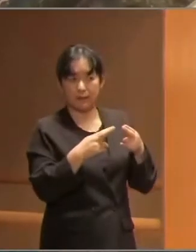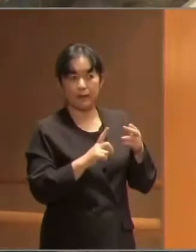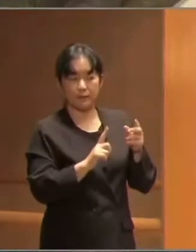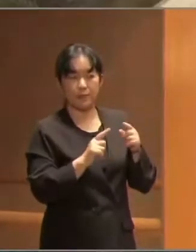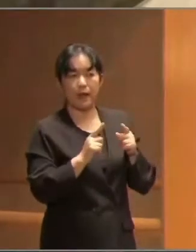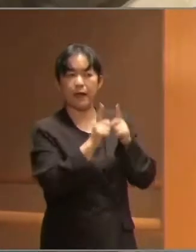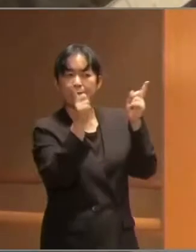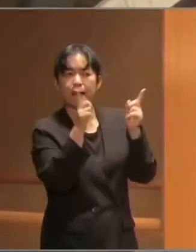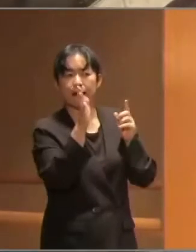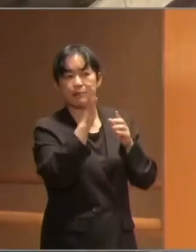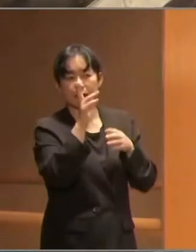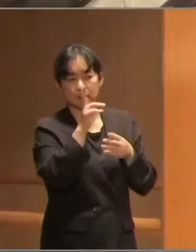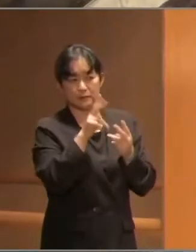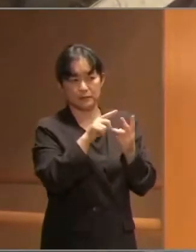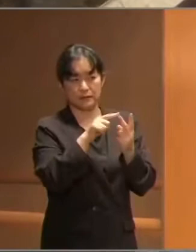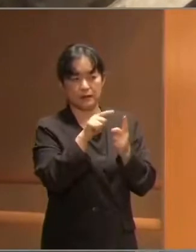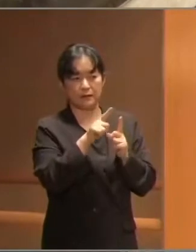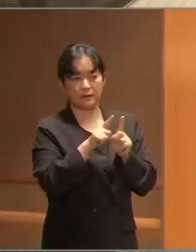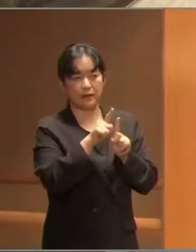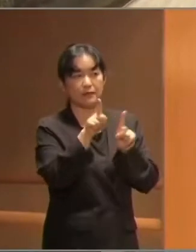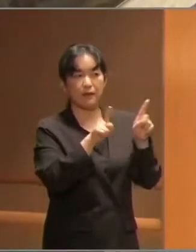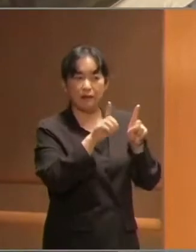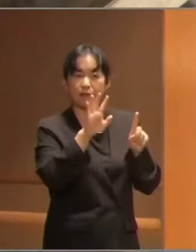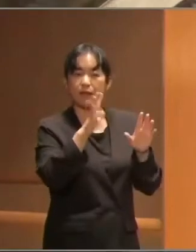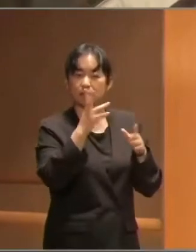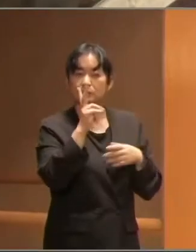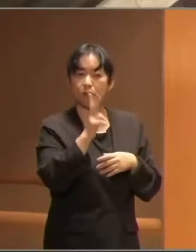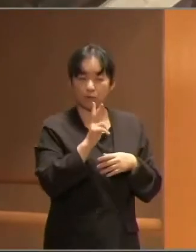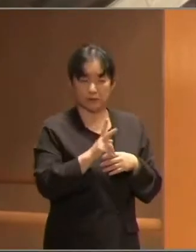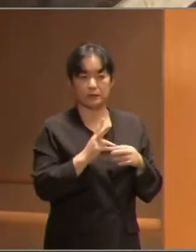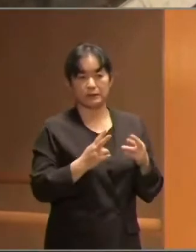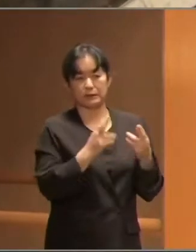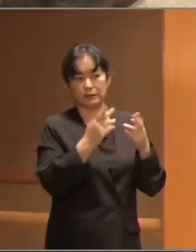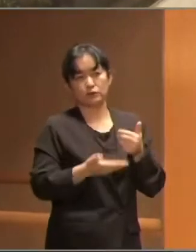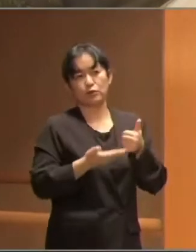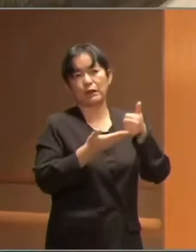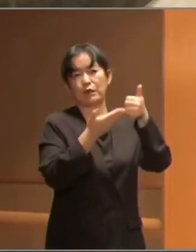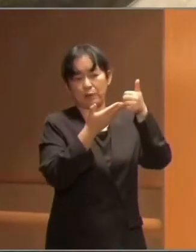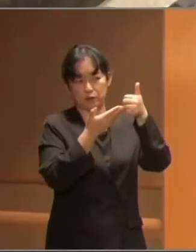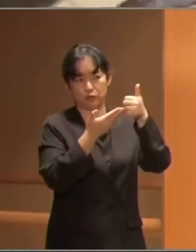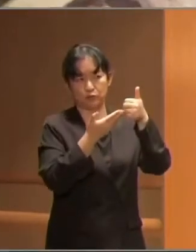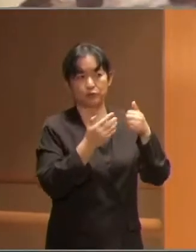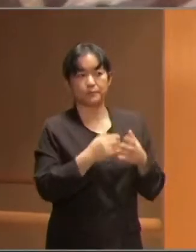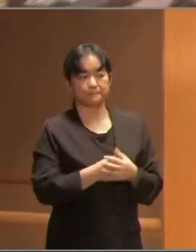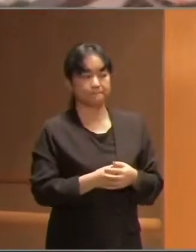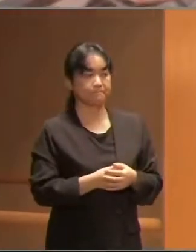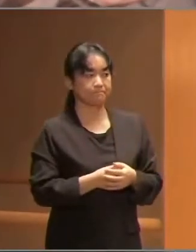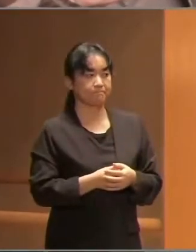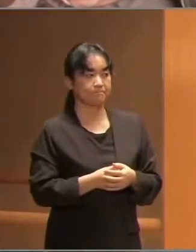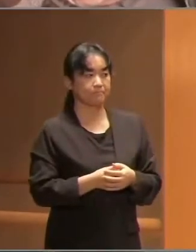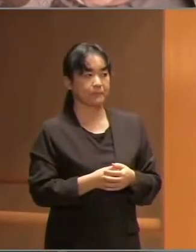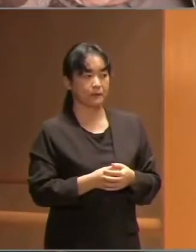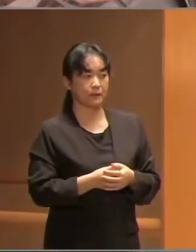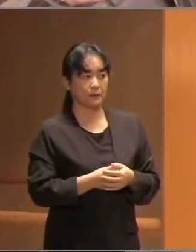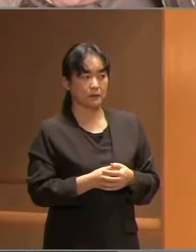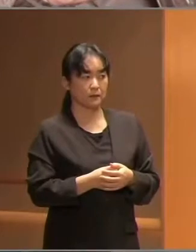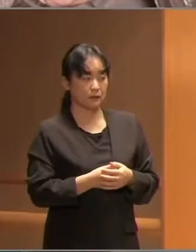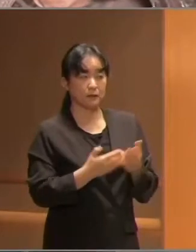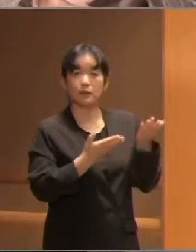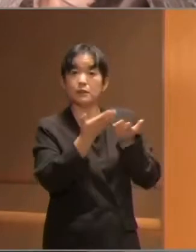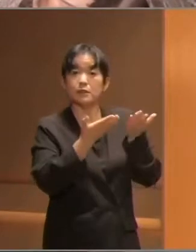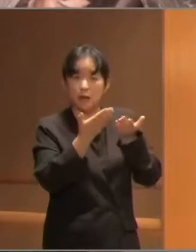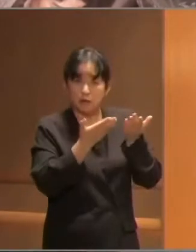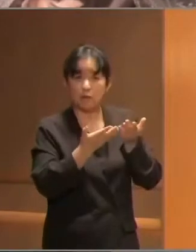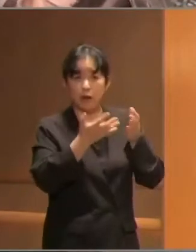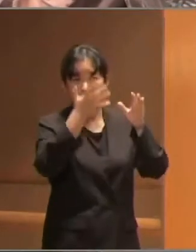we have to also make sure that they will not be debranching. So that's how we grow these mulberry trees.